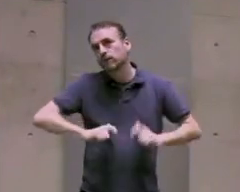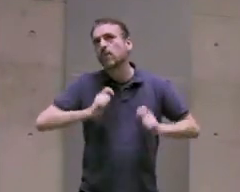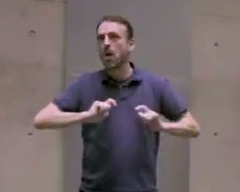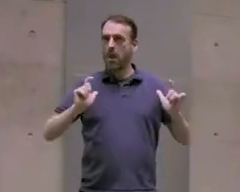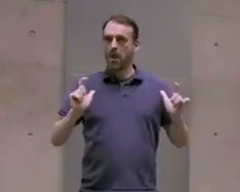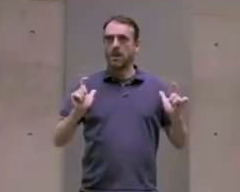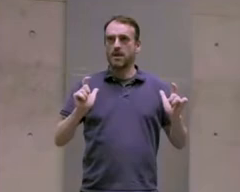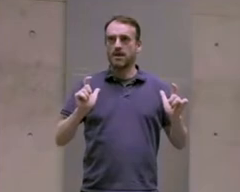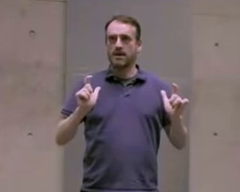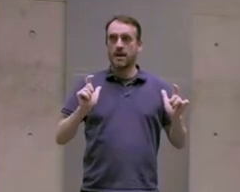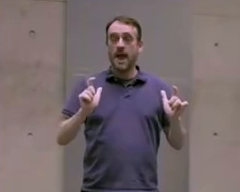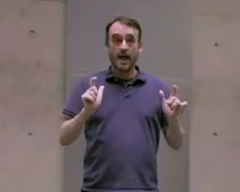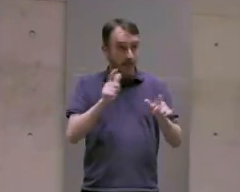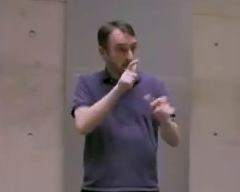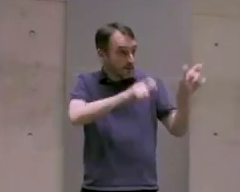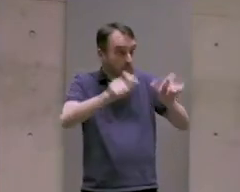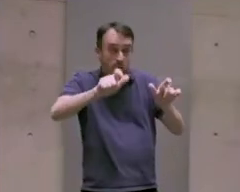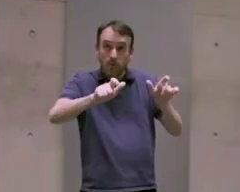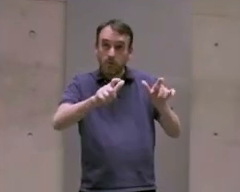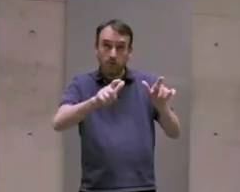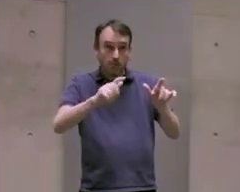more than a minute.